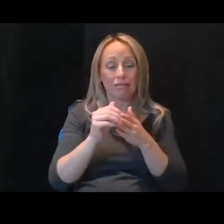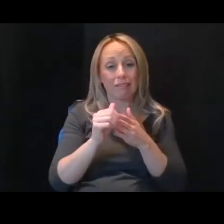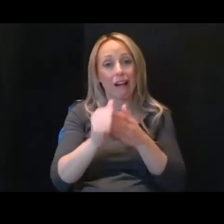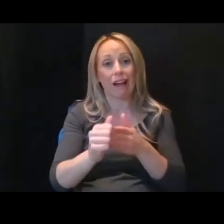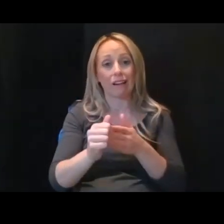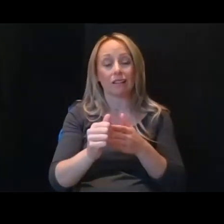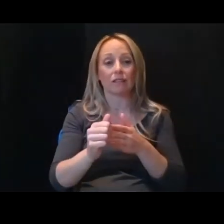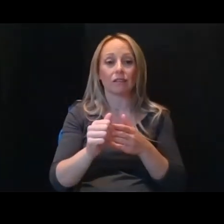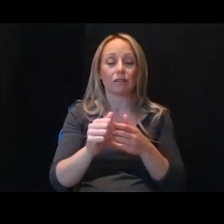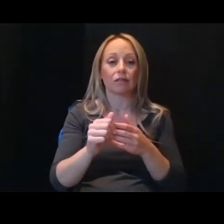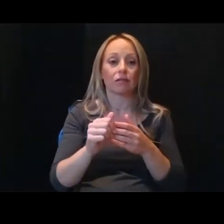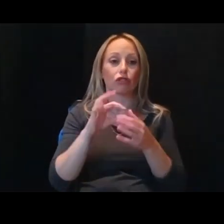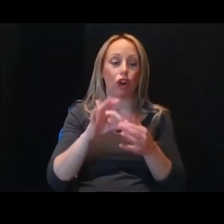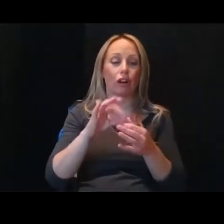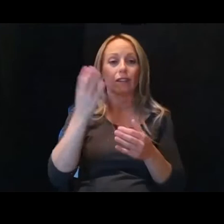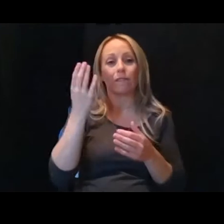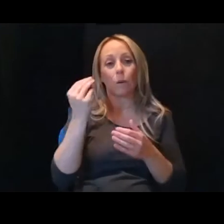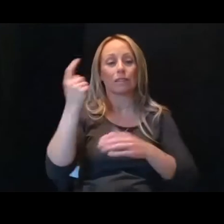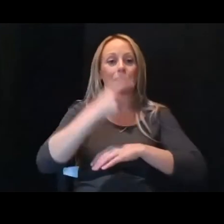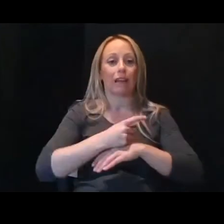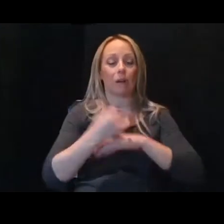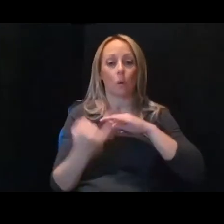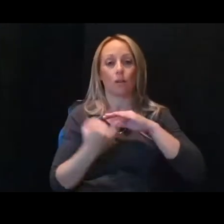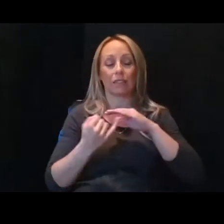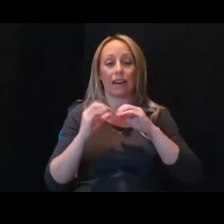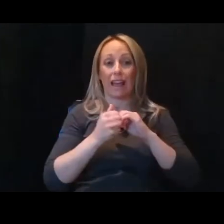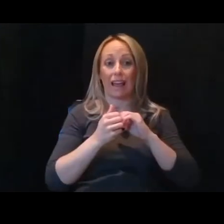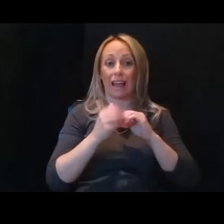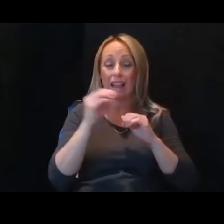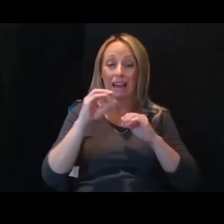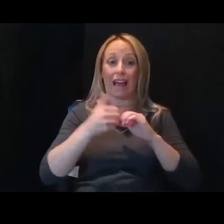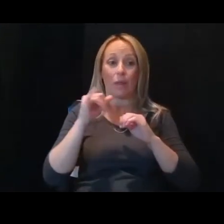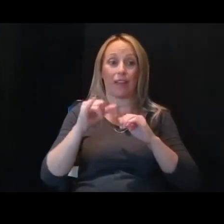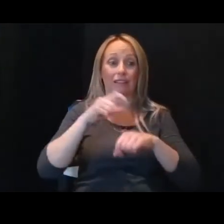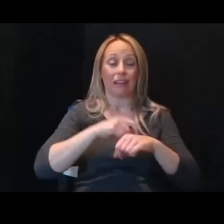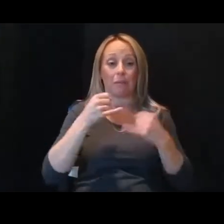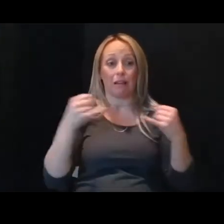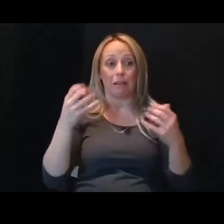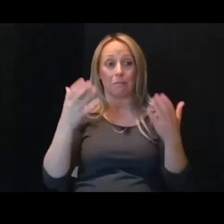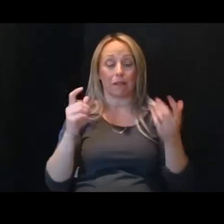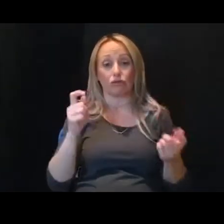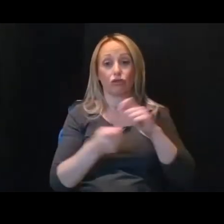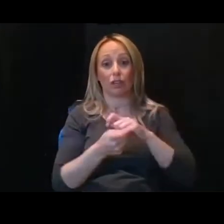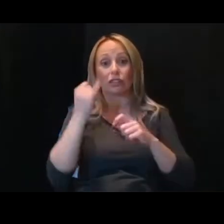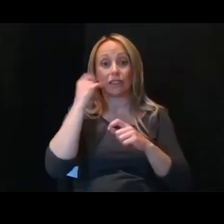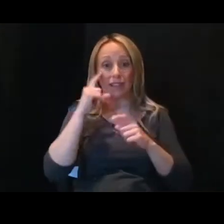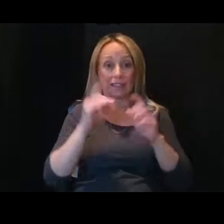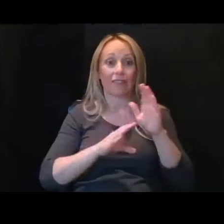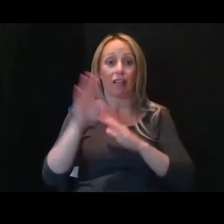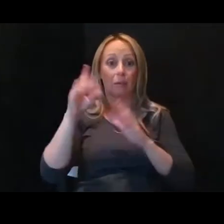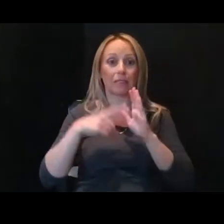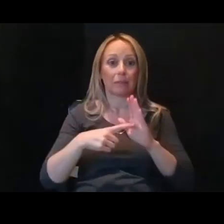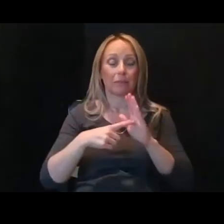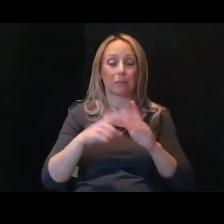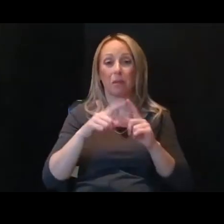14-day quarantine and how that timeline may change if they do develop symptoms. However, the